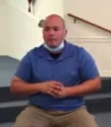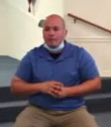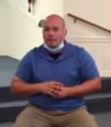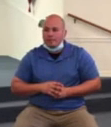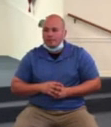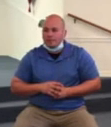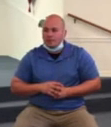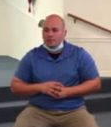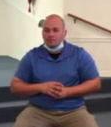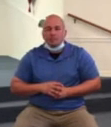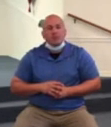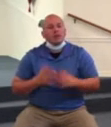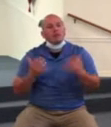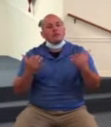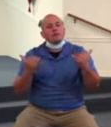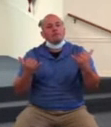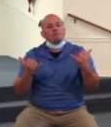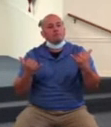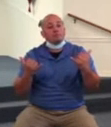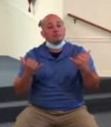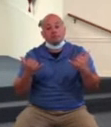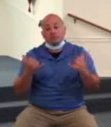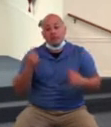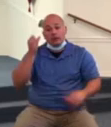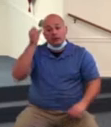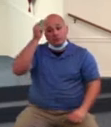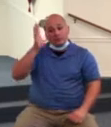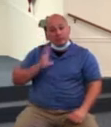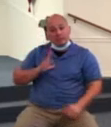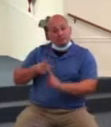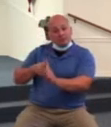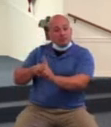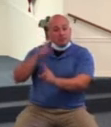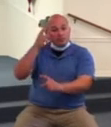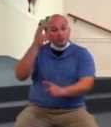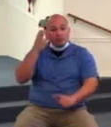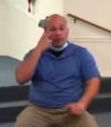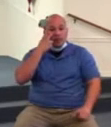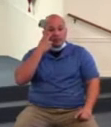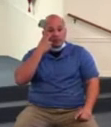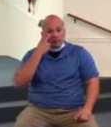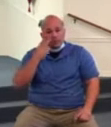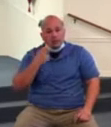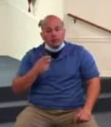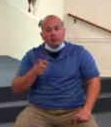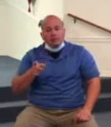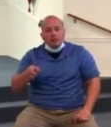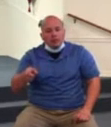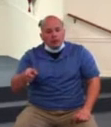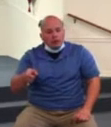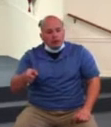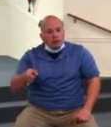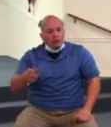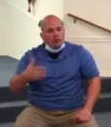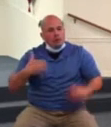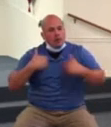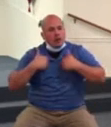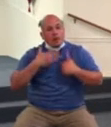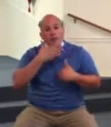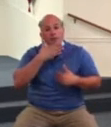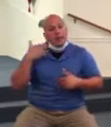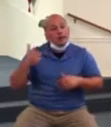This blind man had better eyes to see Jesus than a lot of sighted people